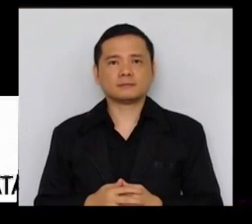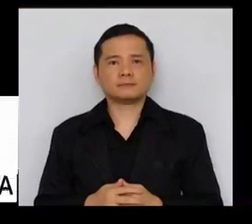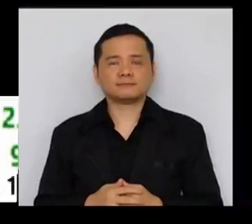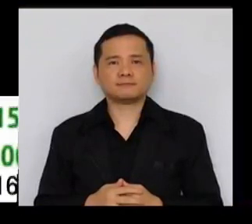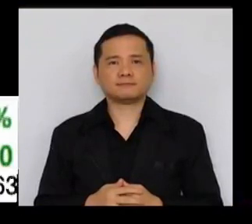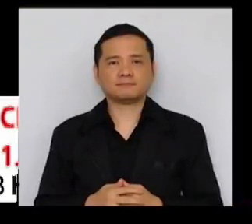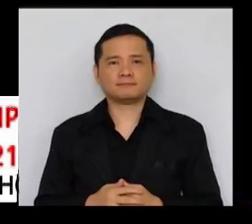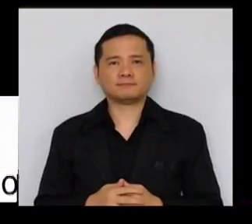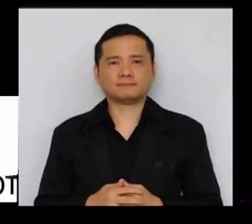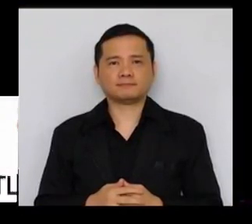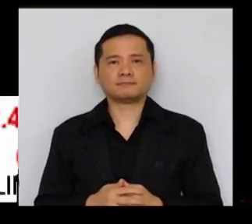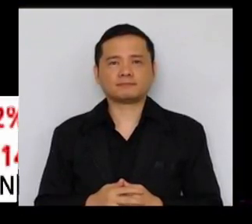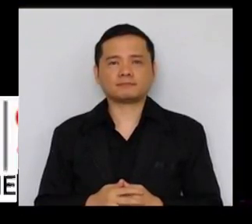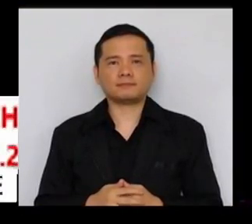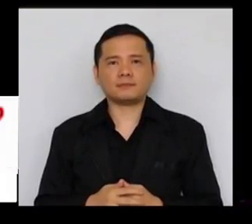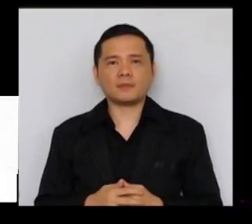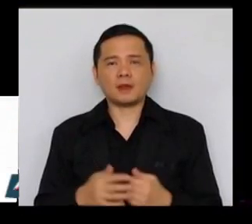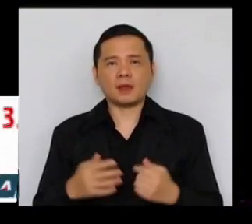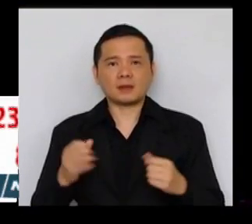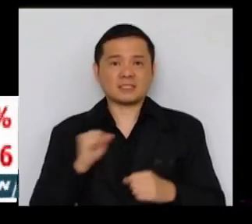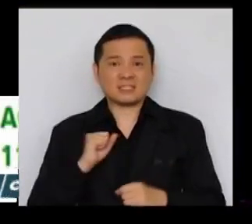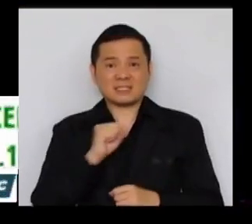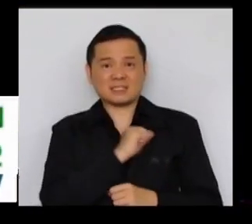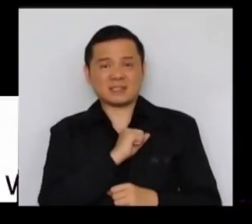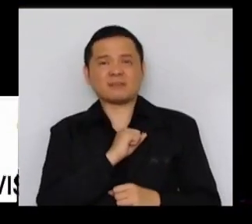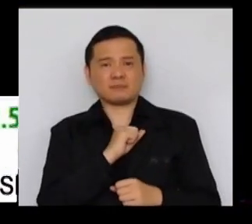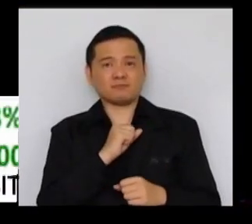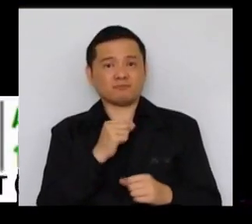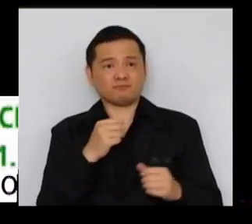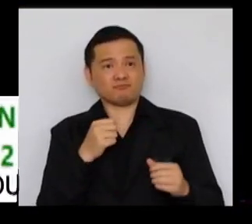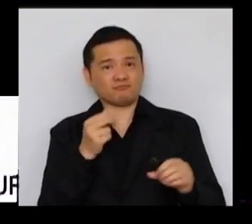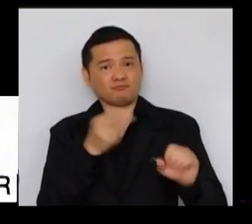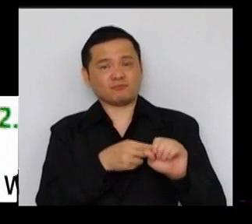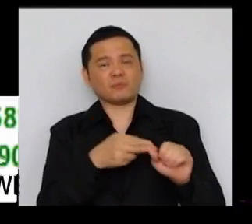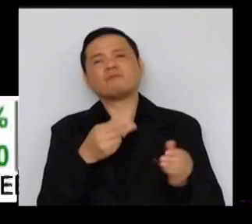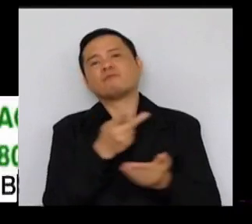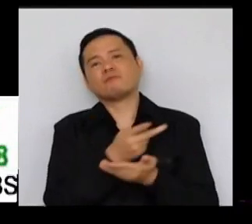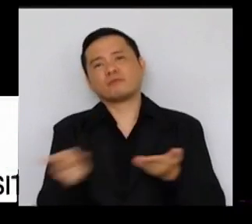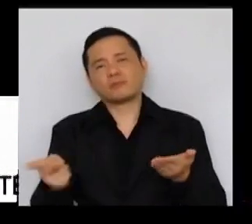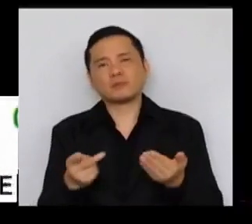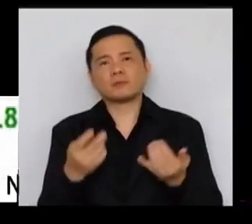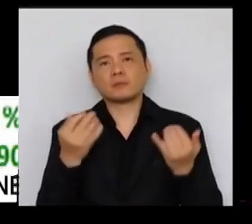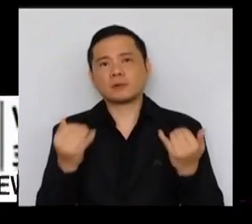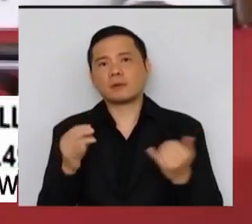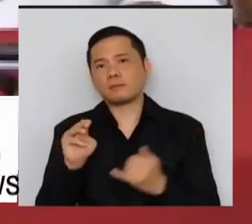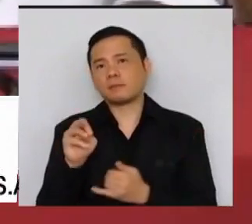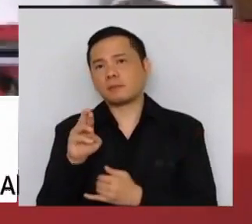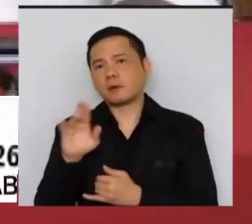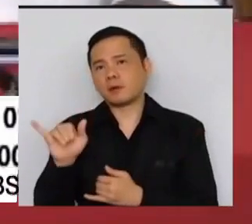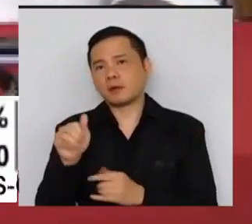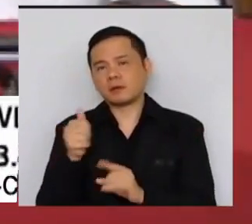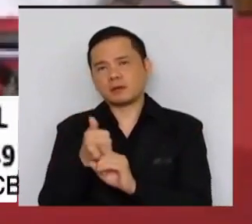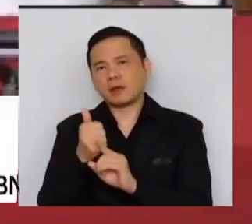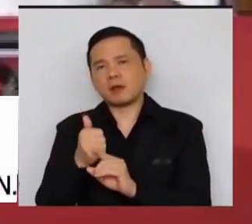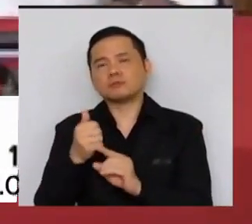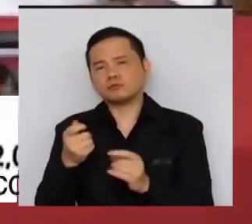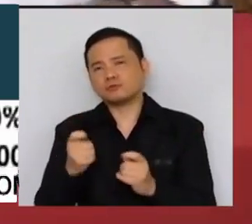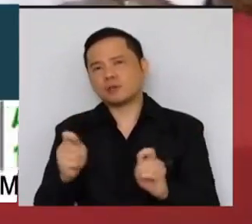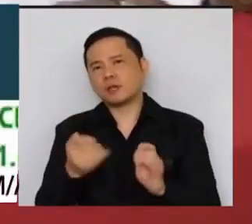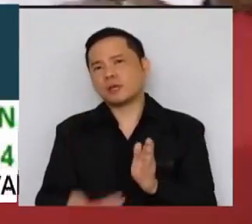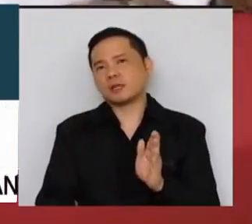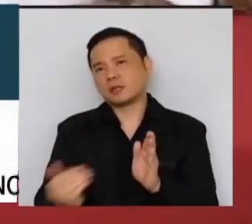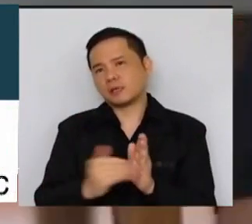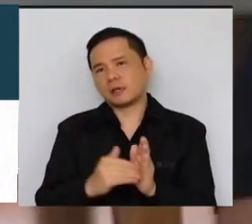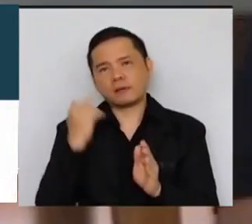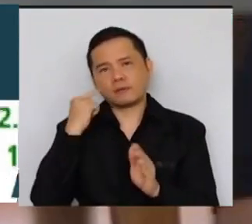After a failed attempt at a Senate seat back in 2019, Bayanmuna Chairman Neri Colmenares will make another run at the upper chamber